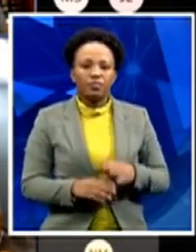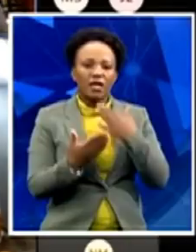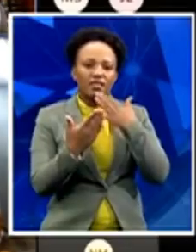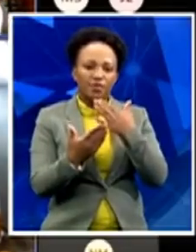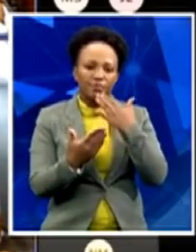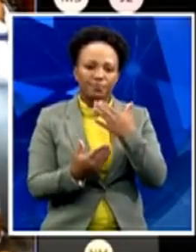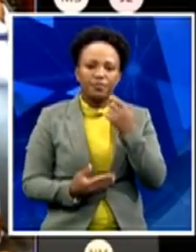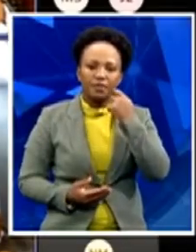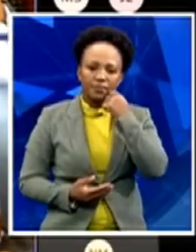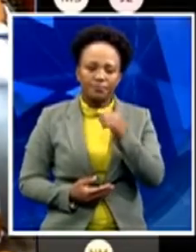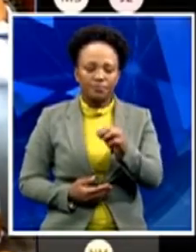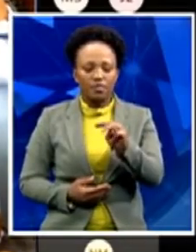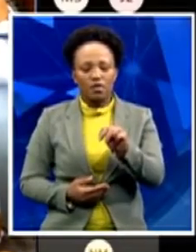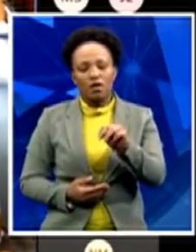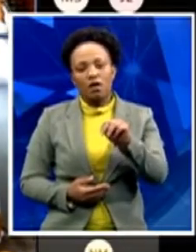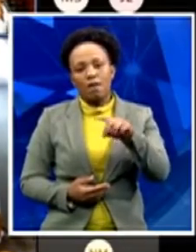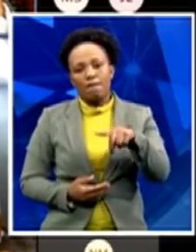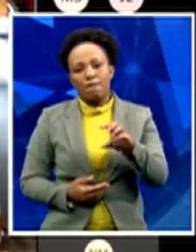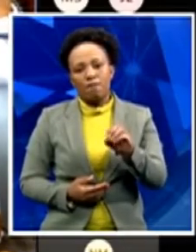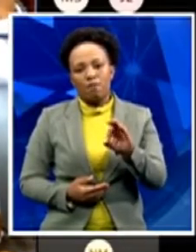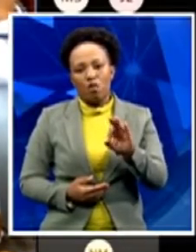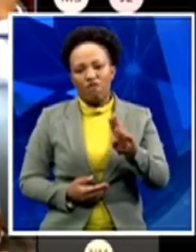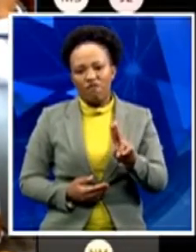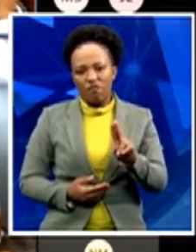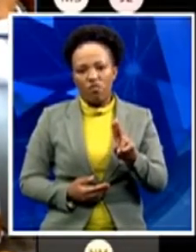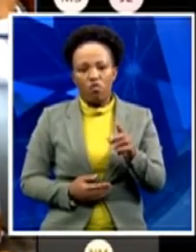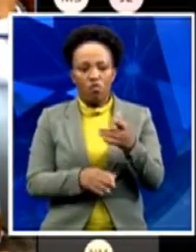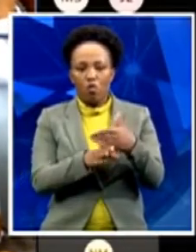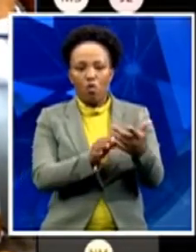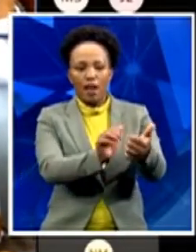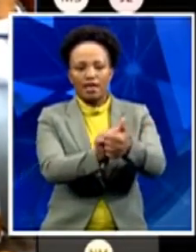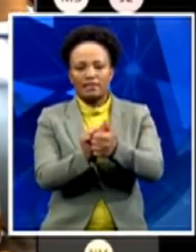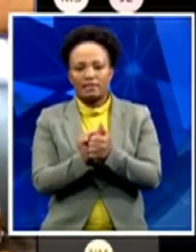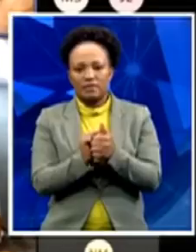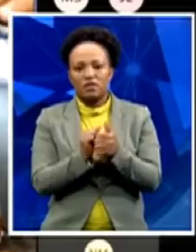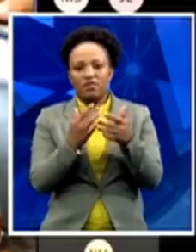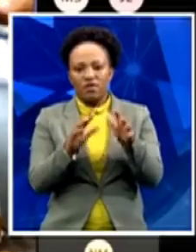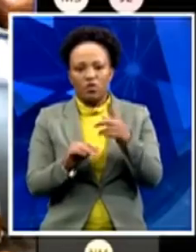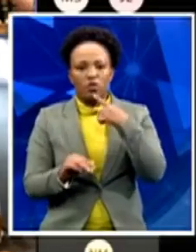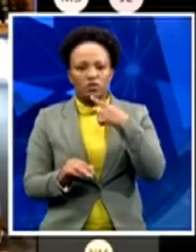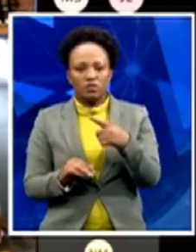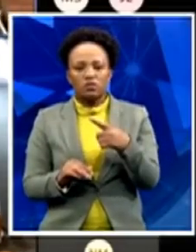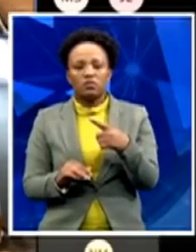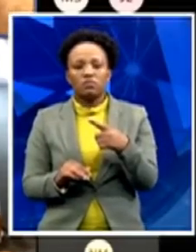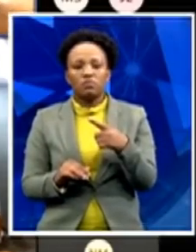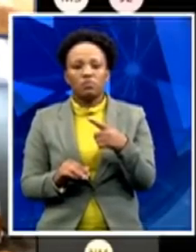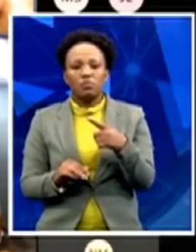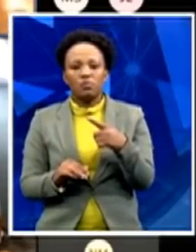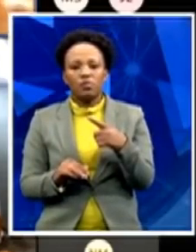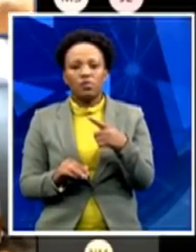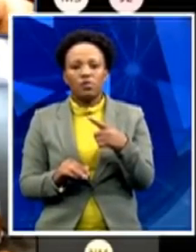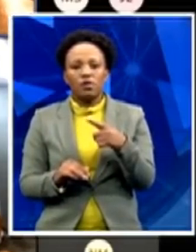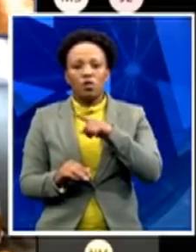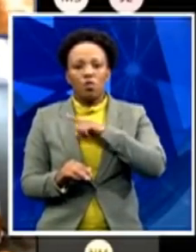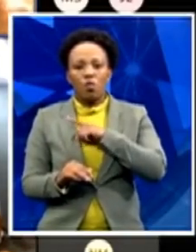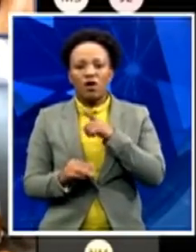to what my colleagues and Mr. Trengove may have to say, that if you dealt with condonation and the striking out application and then immediately proceeded